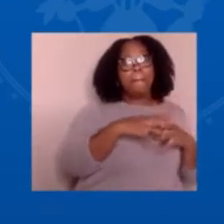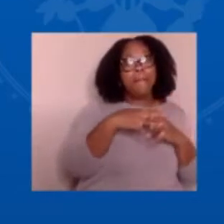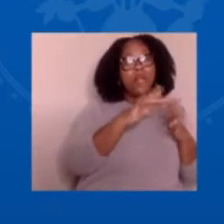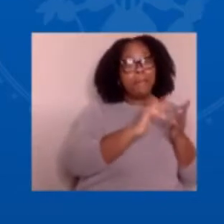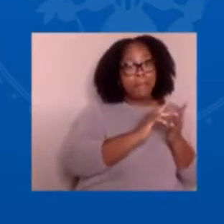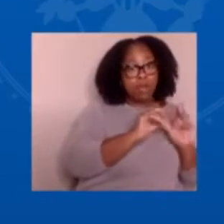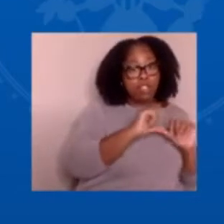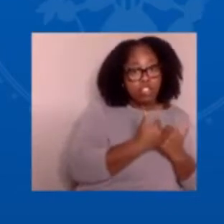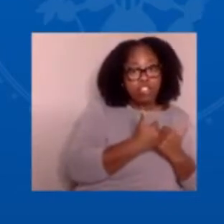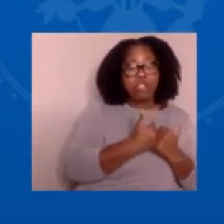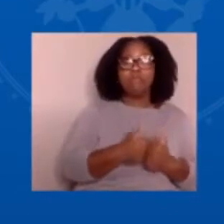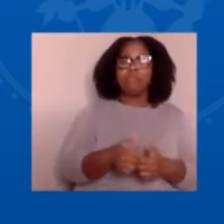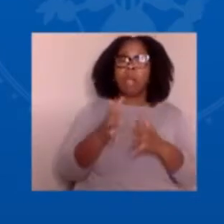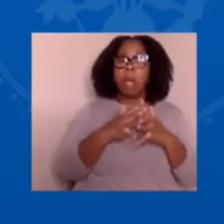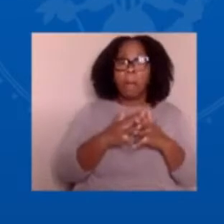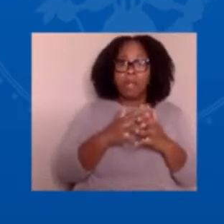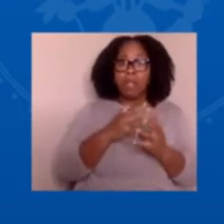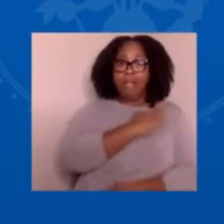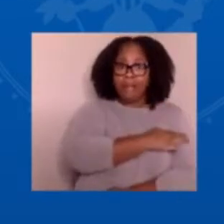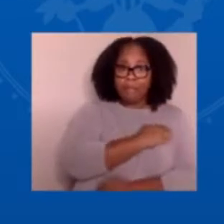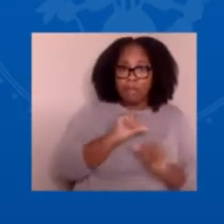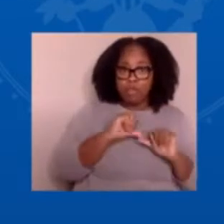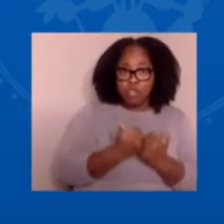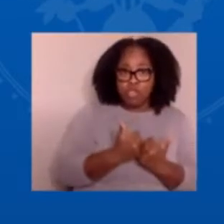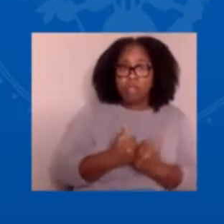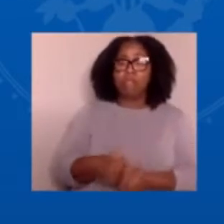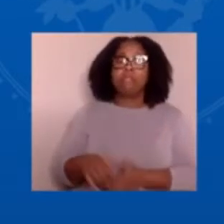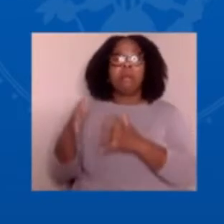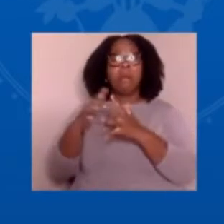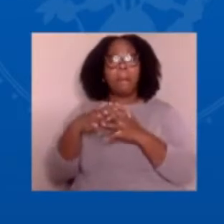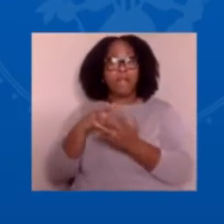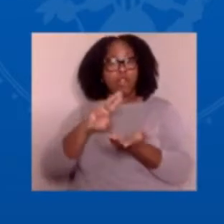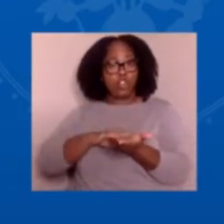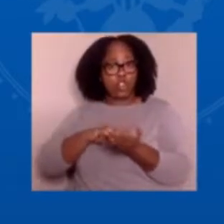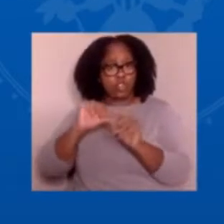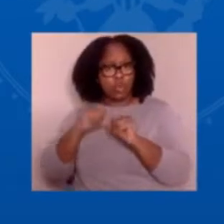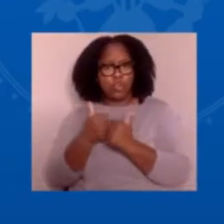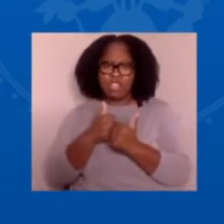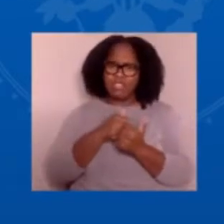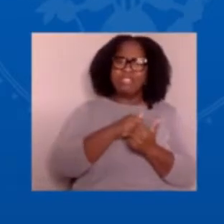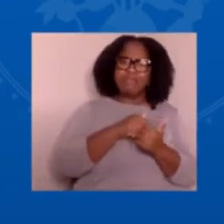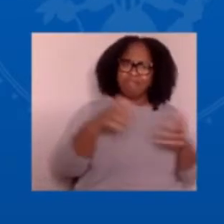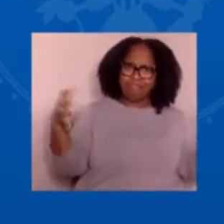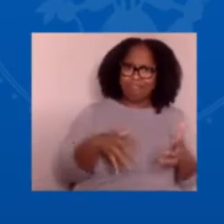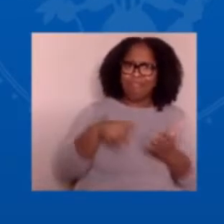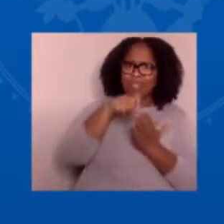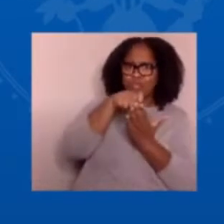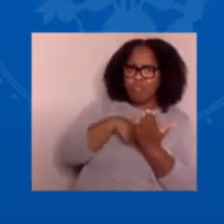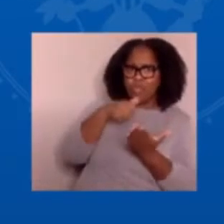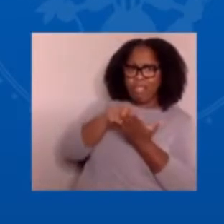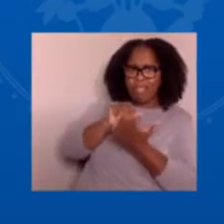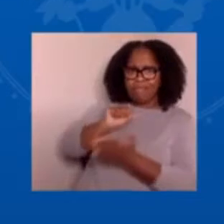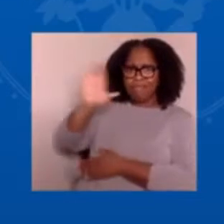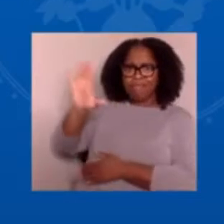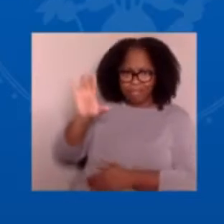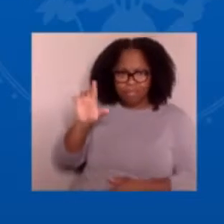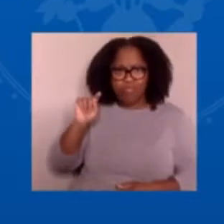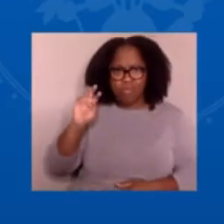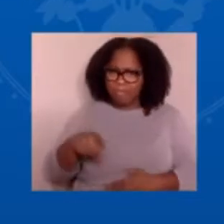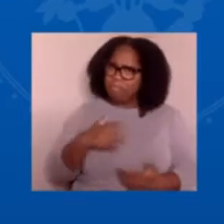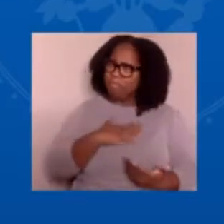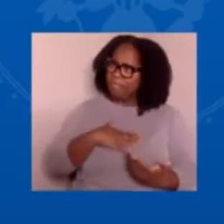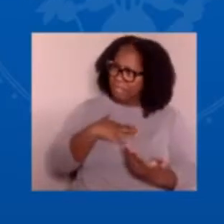and the American Nurses Association also wrote a letter urging the Trump Administration to coordinate with the Biden transition on covid-19